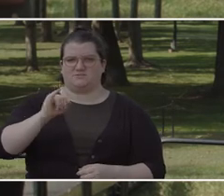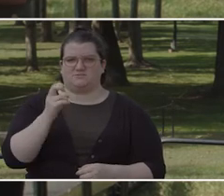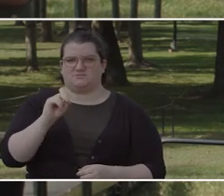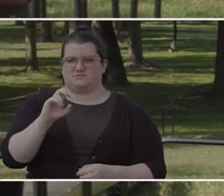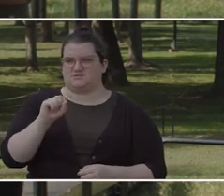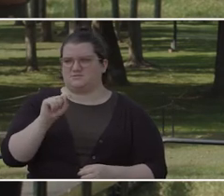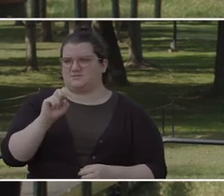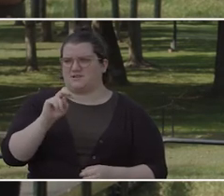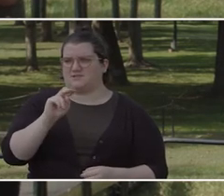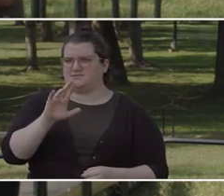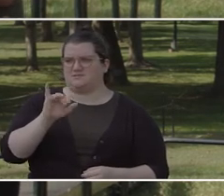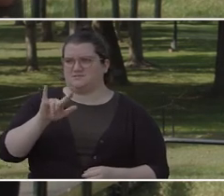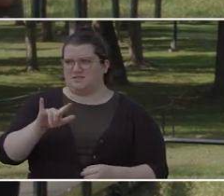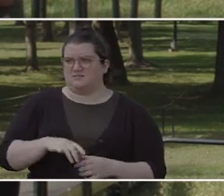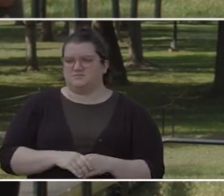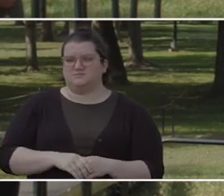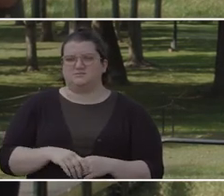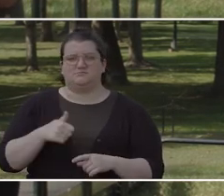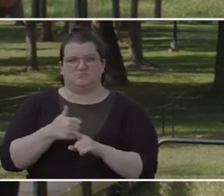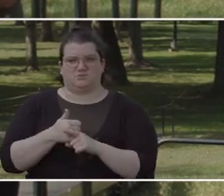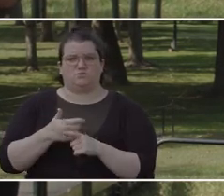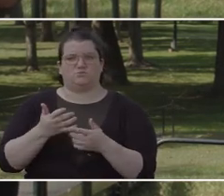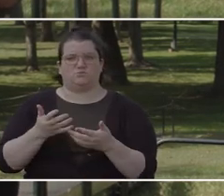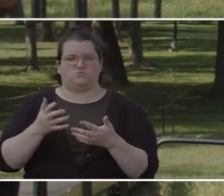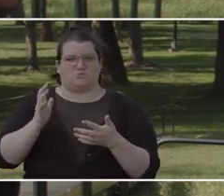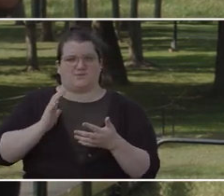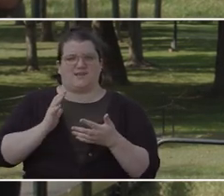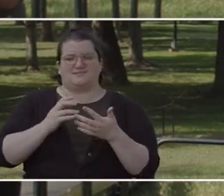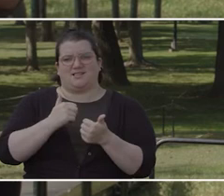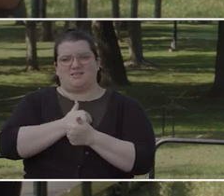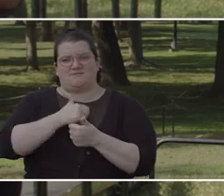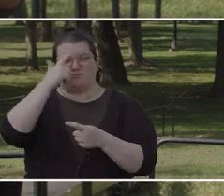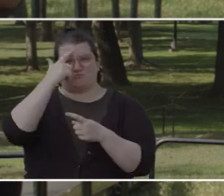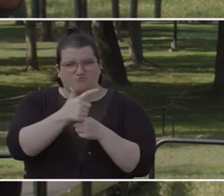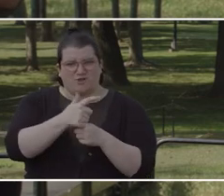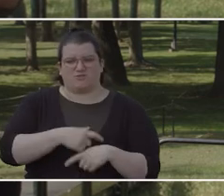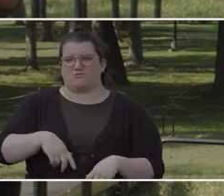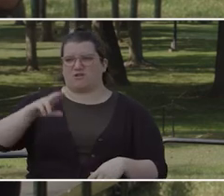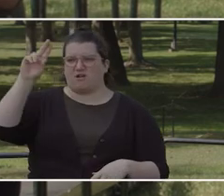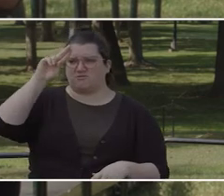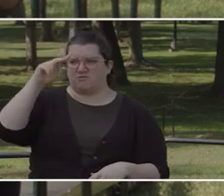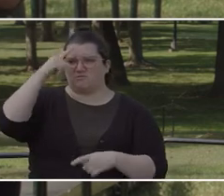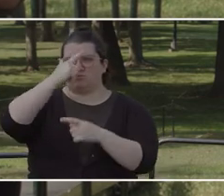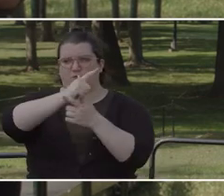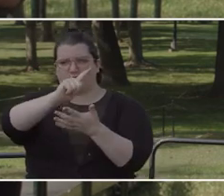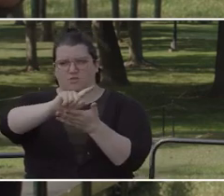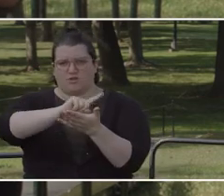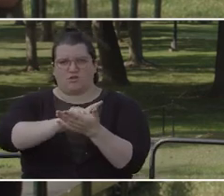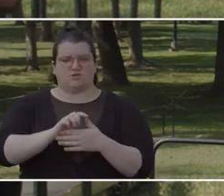Stencil. He was a loving brother, uncle, brother-in-law.